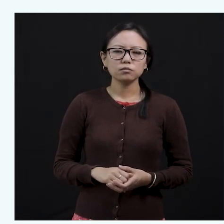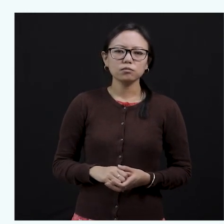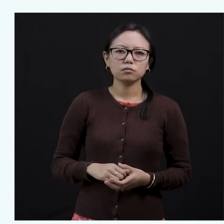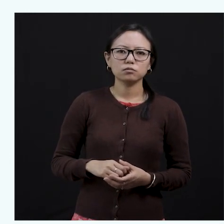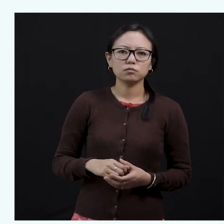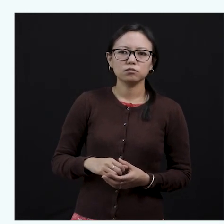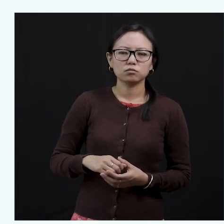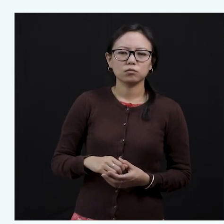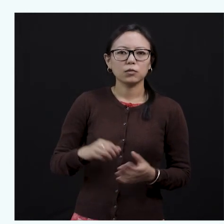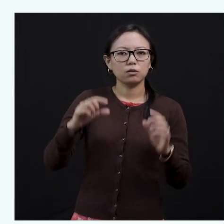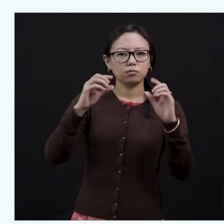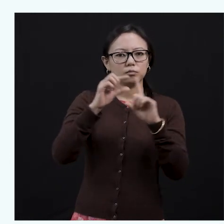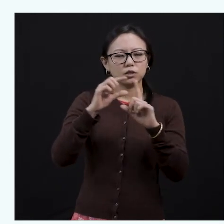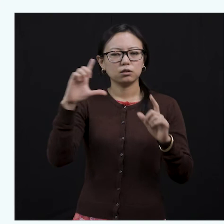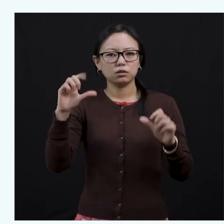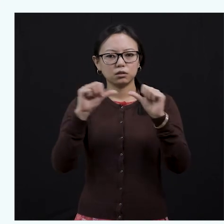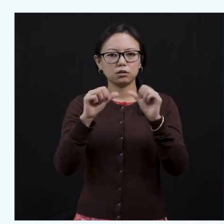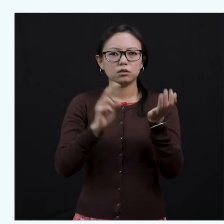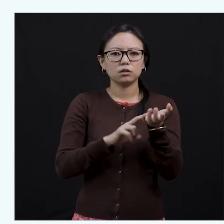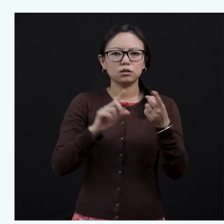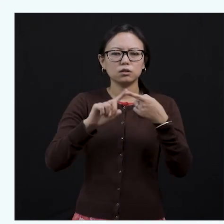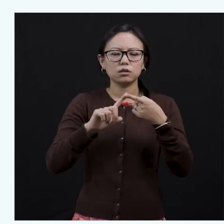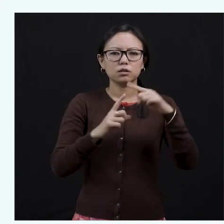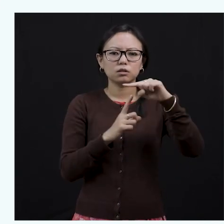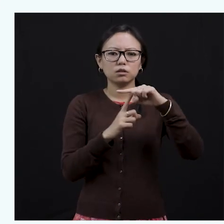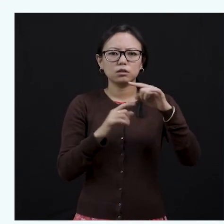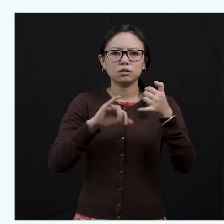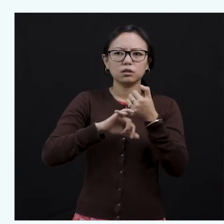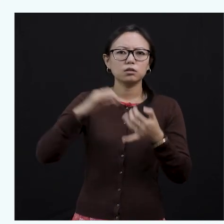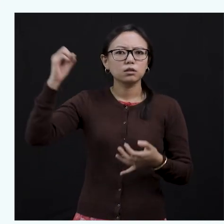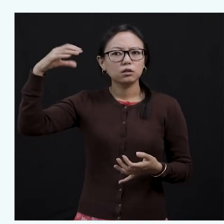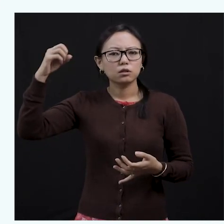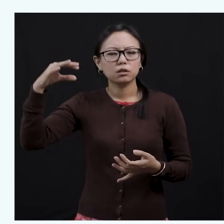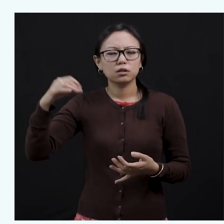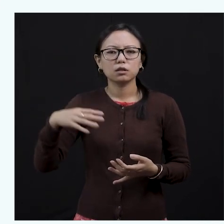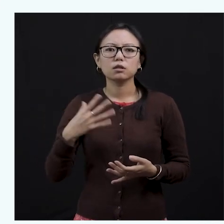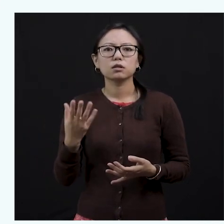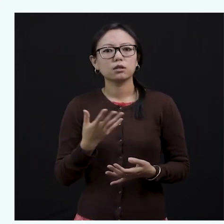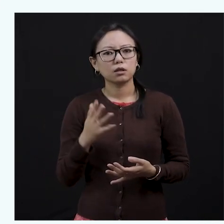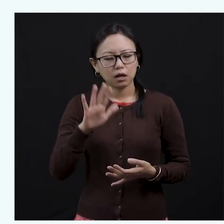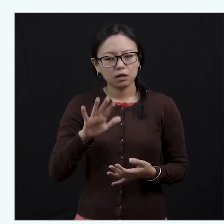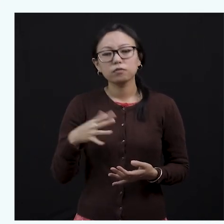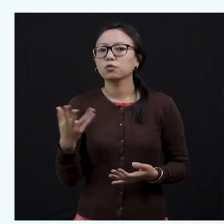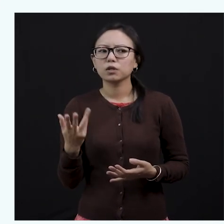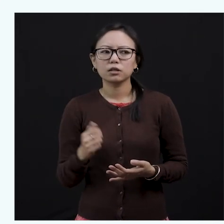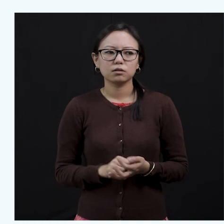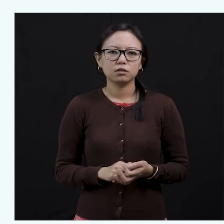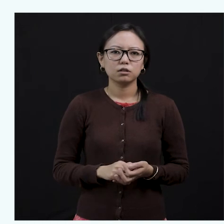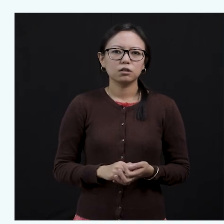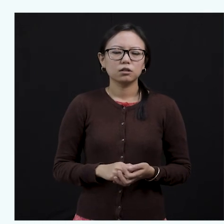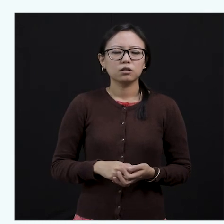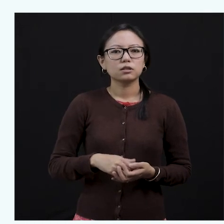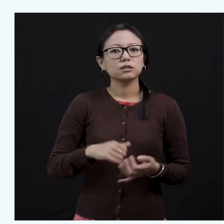It is the sun that gives out the light. And number 5, how many planets are there? I'm sure you know that by now. Answer